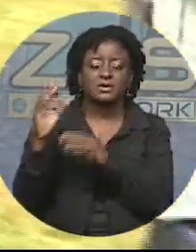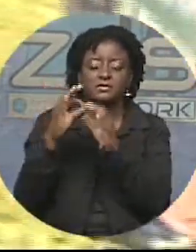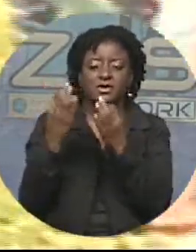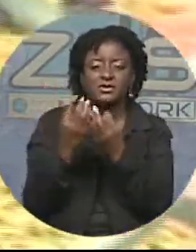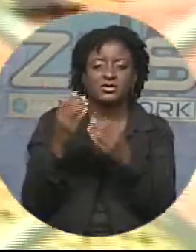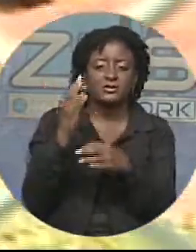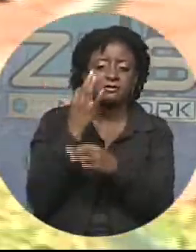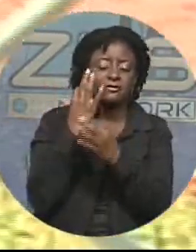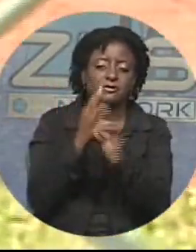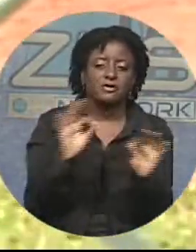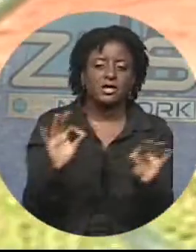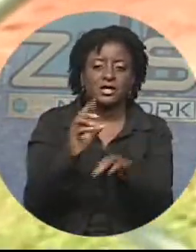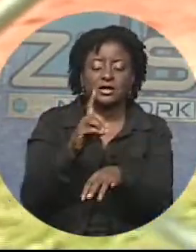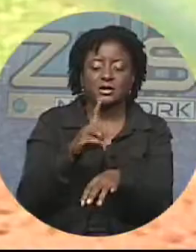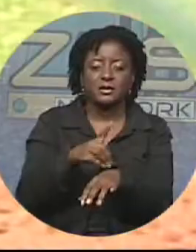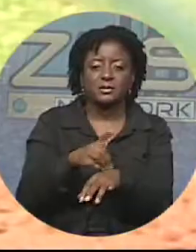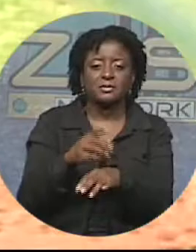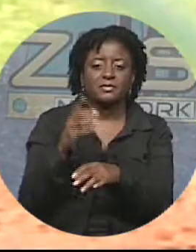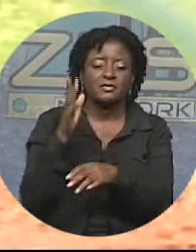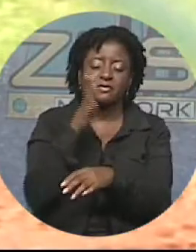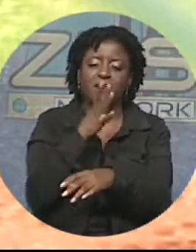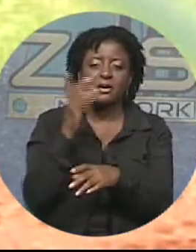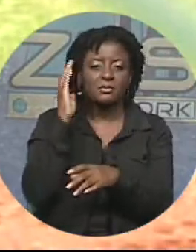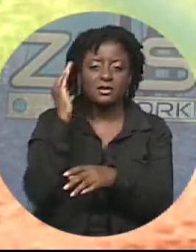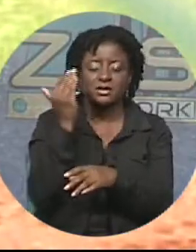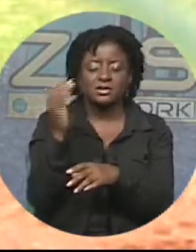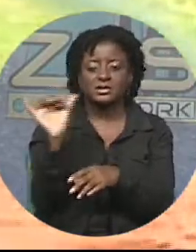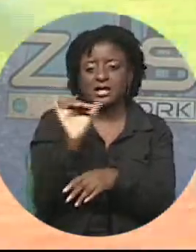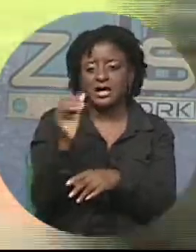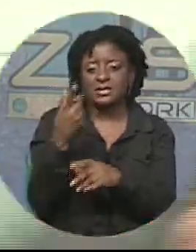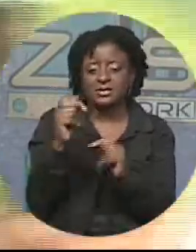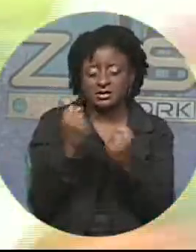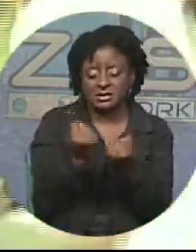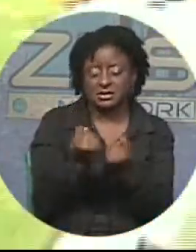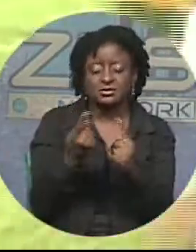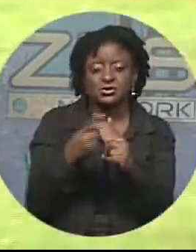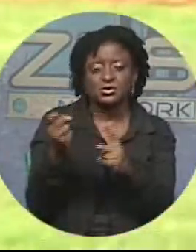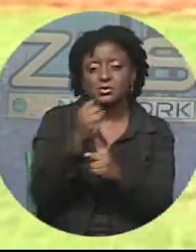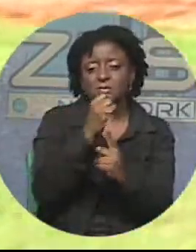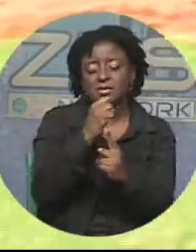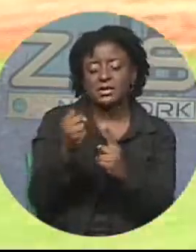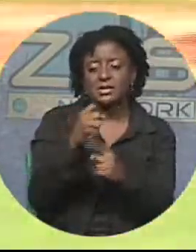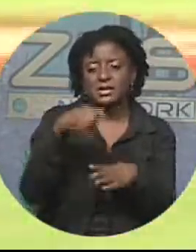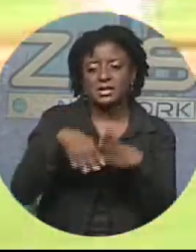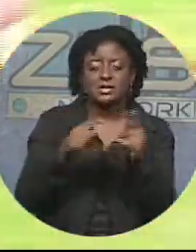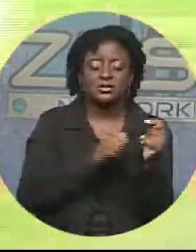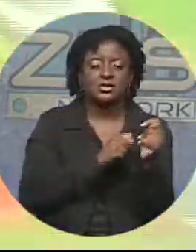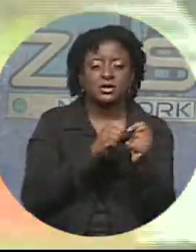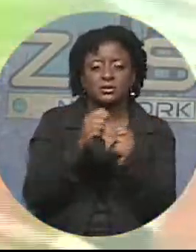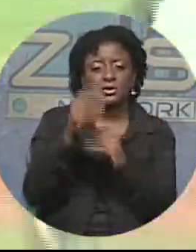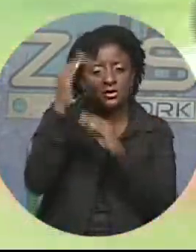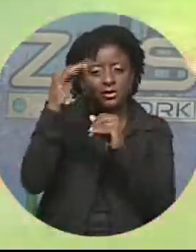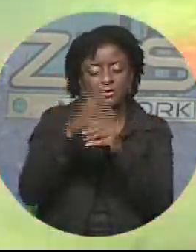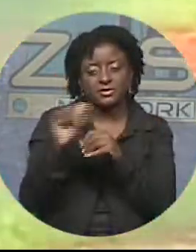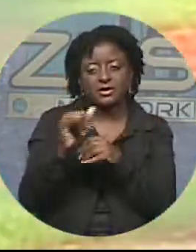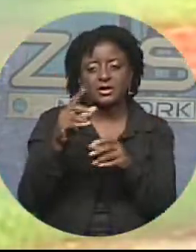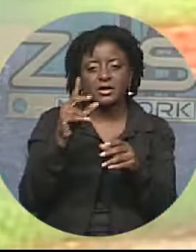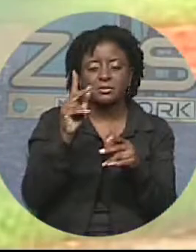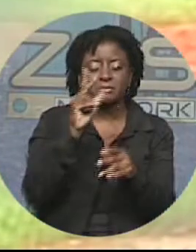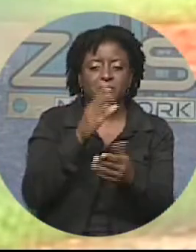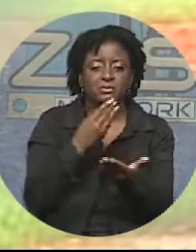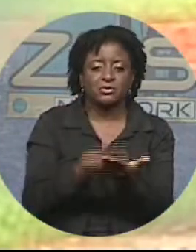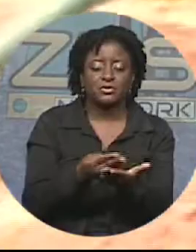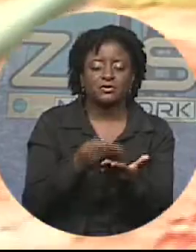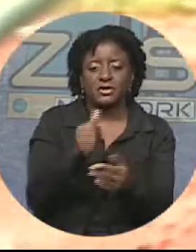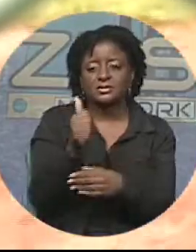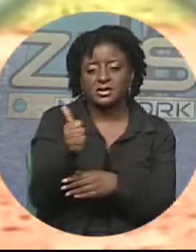definitely looks like the team to beat in the tournament. Hopefully, they will be able to prove themselves once again on the field tomorrow and qualify for the